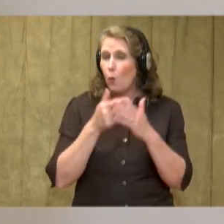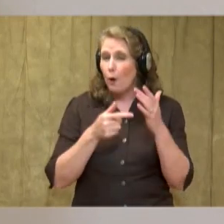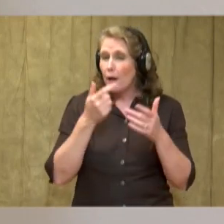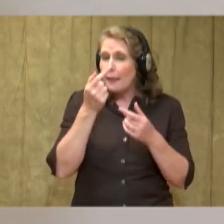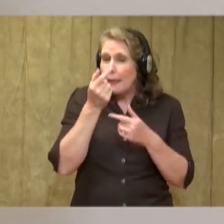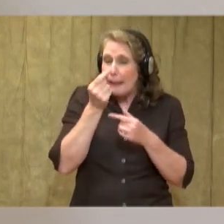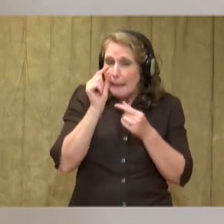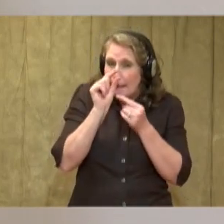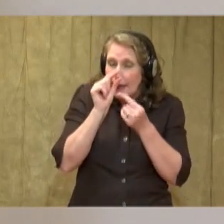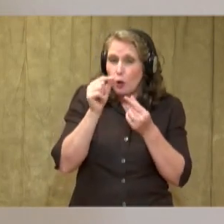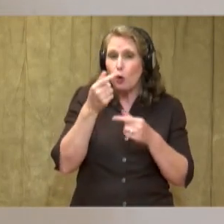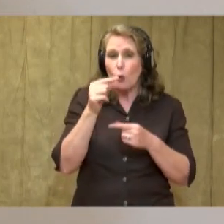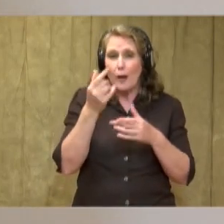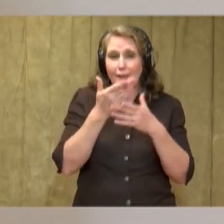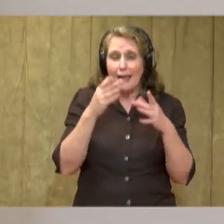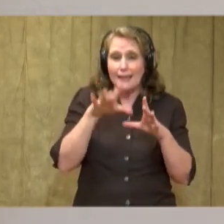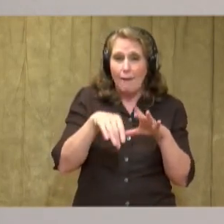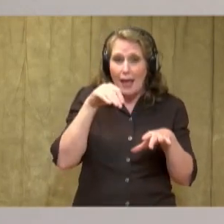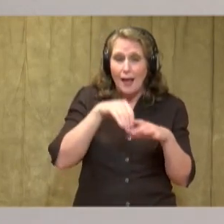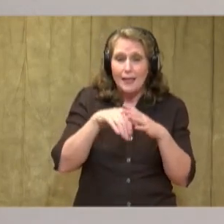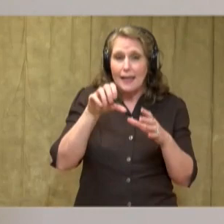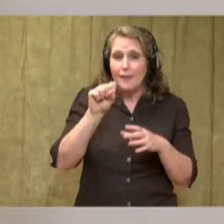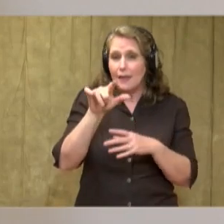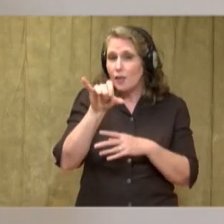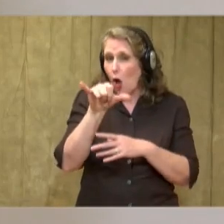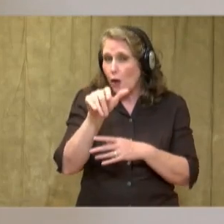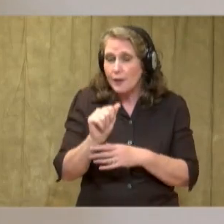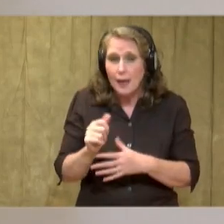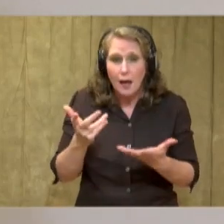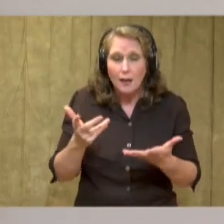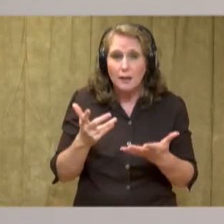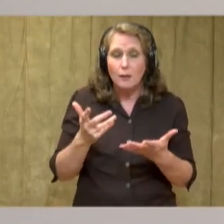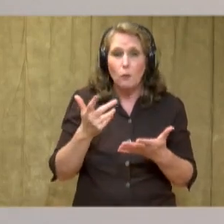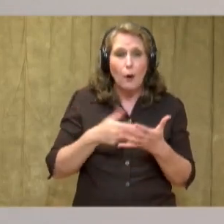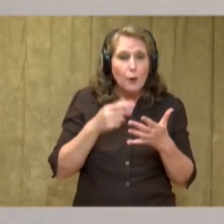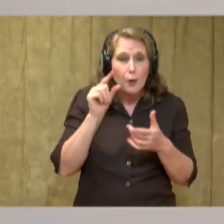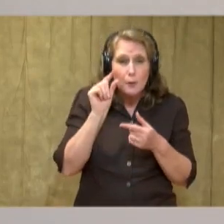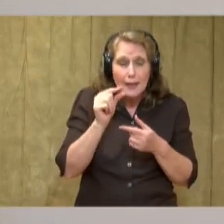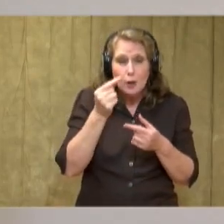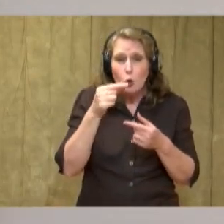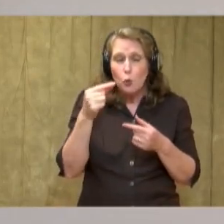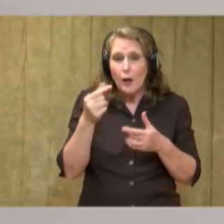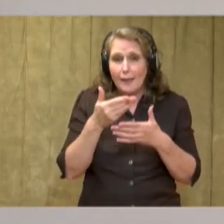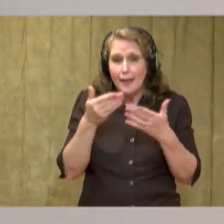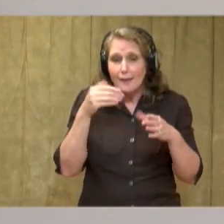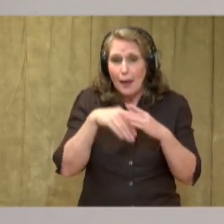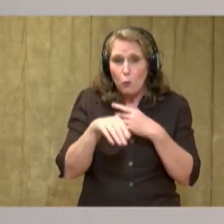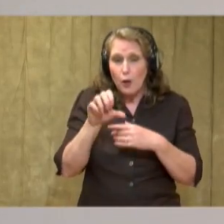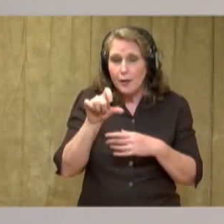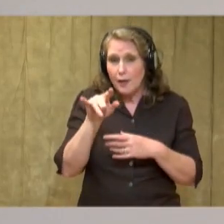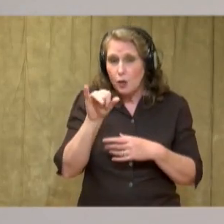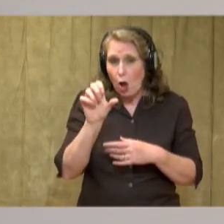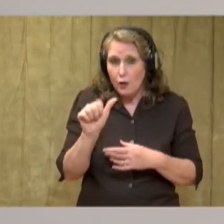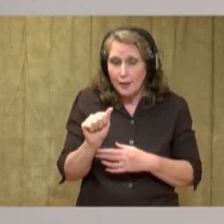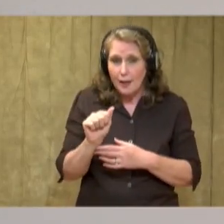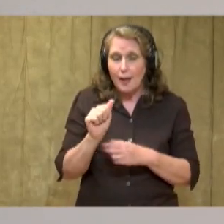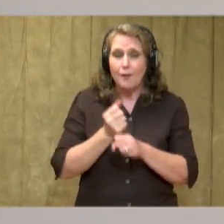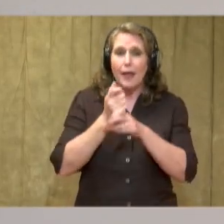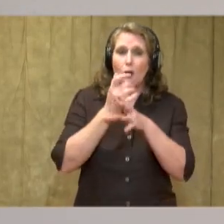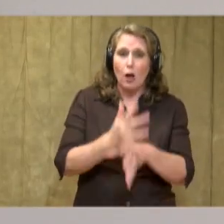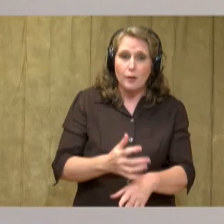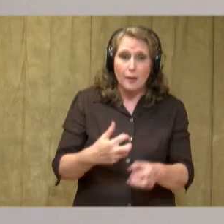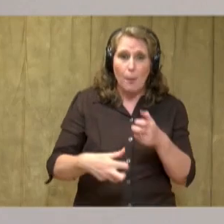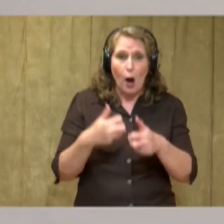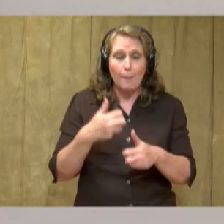this was kind of our problem, right? Those little green things in the salsa gave the little boy Robbie some